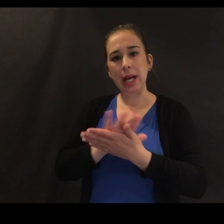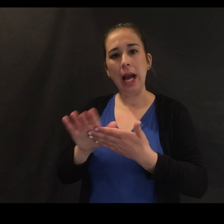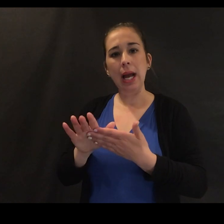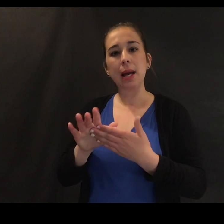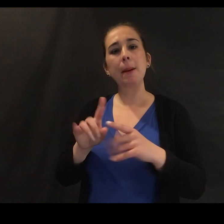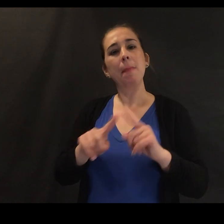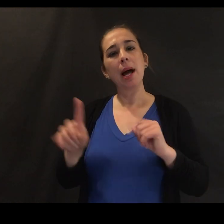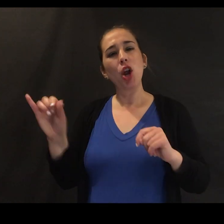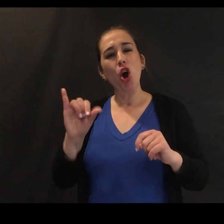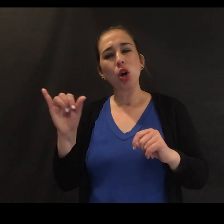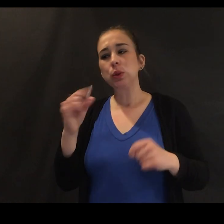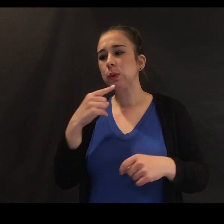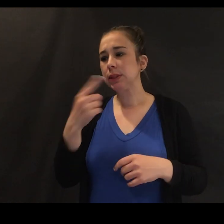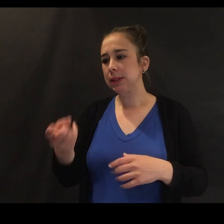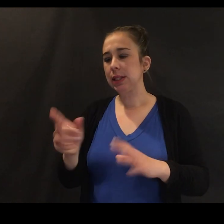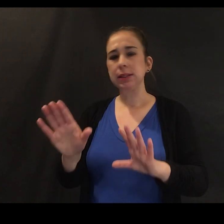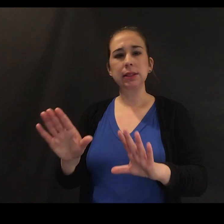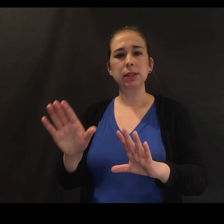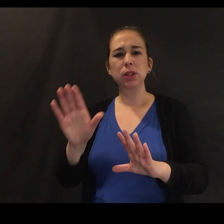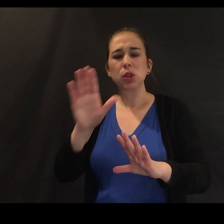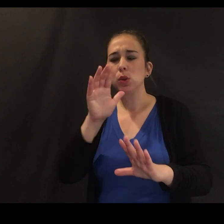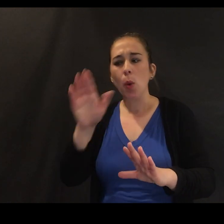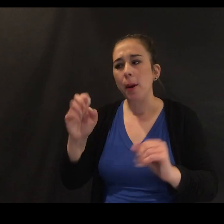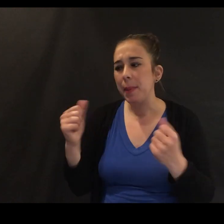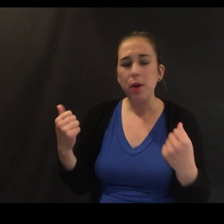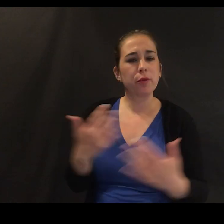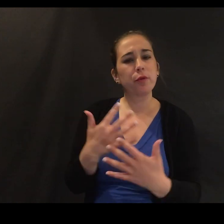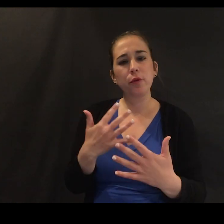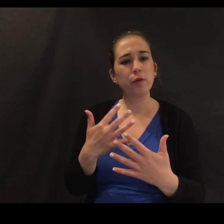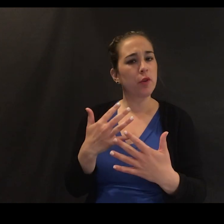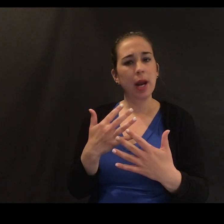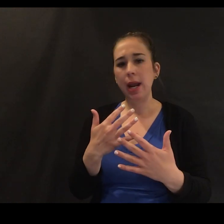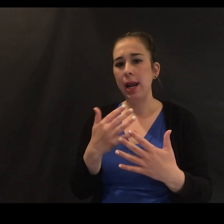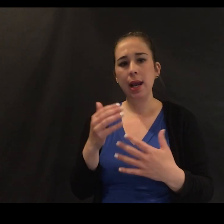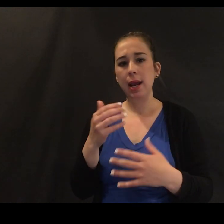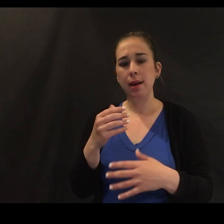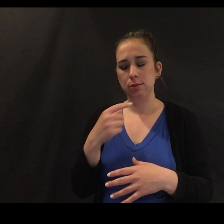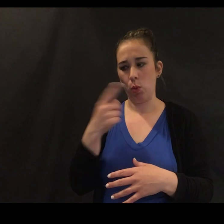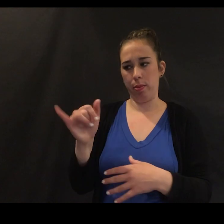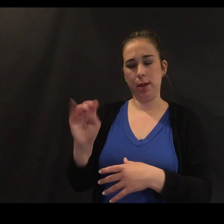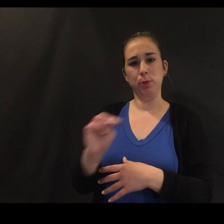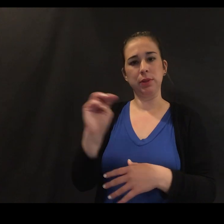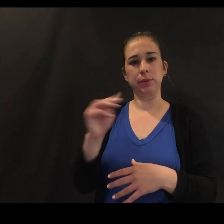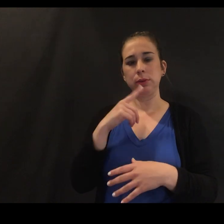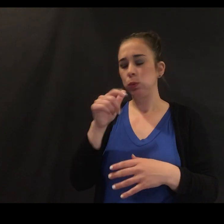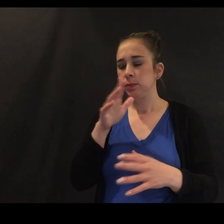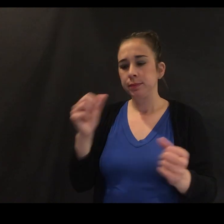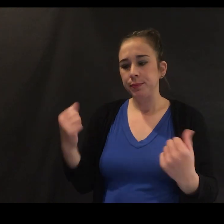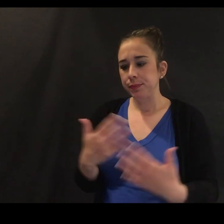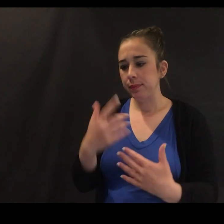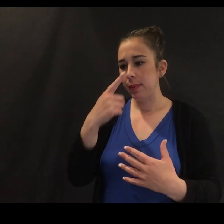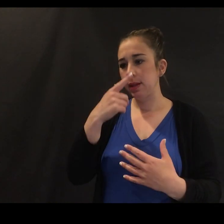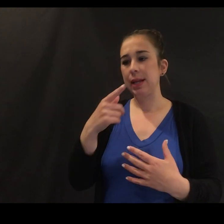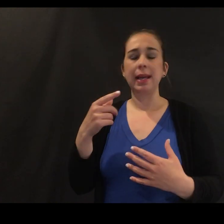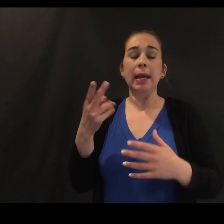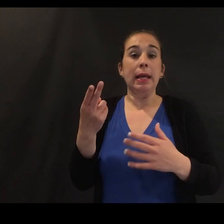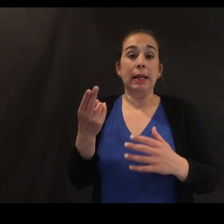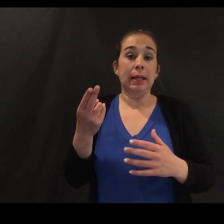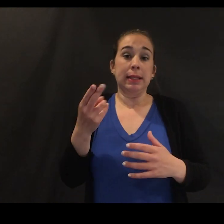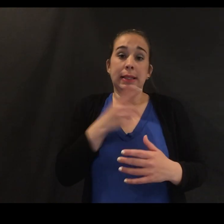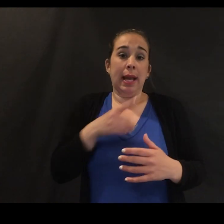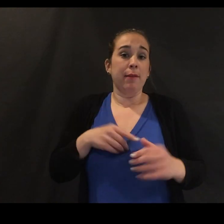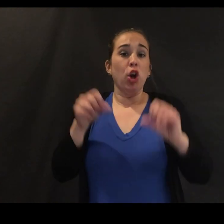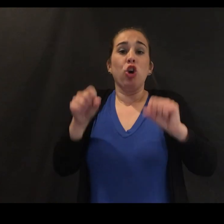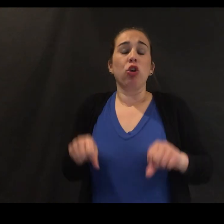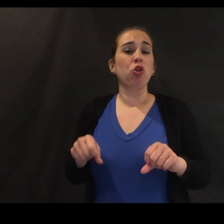says, "Here's what I'm going to do. Don't be afraid, Mephibosheth, because what I'm going to do to you," he could have very easily